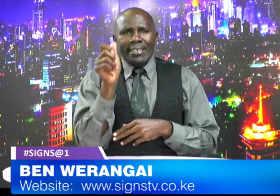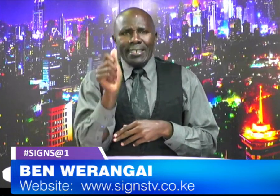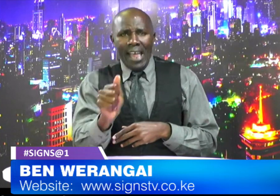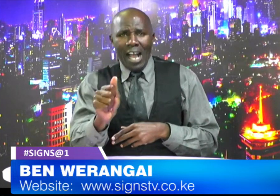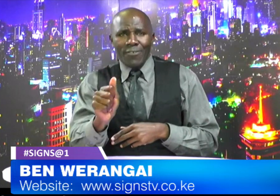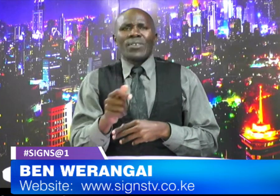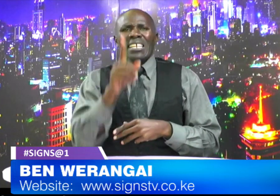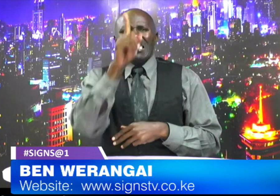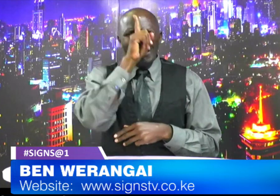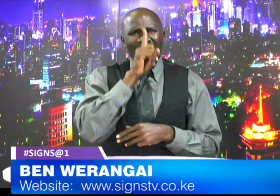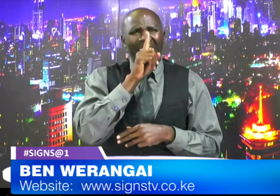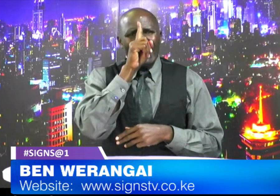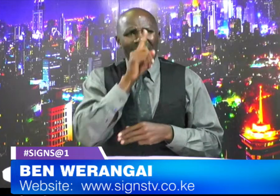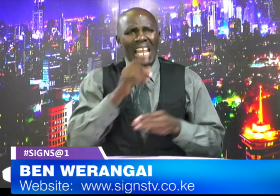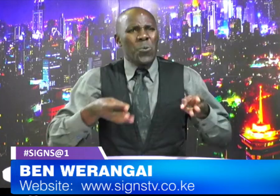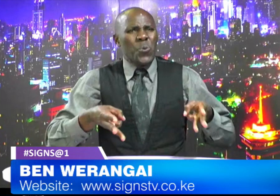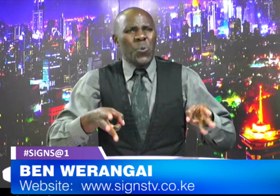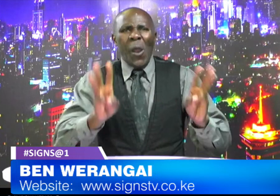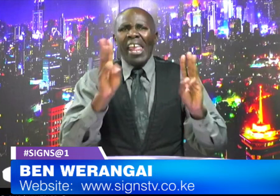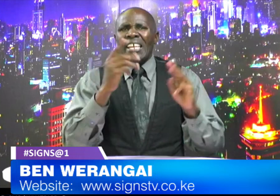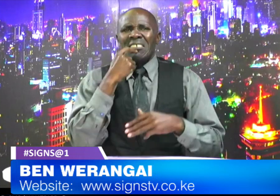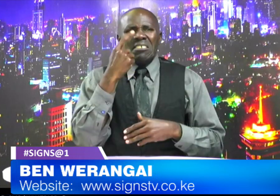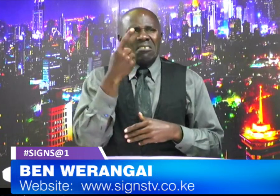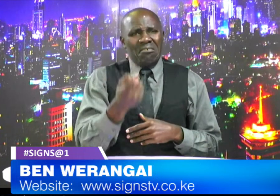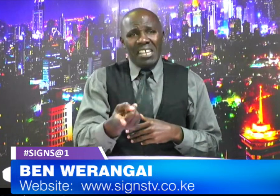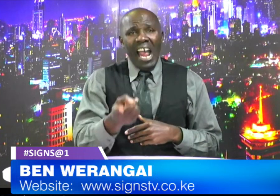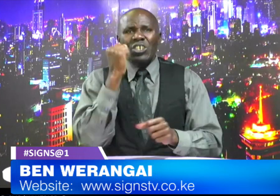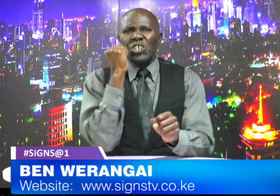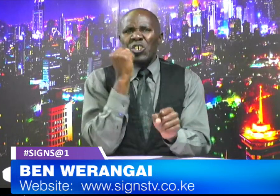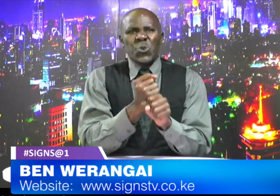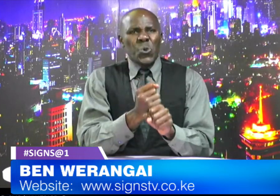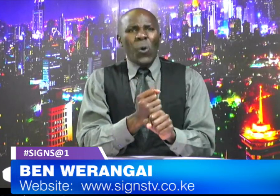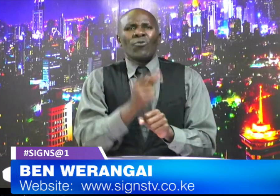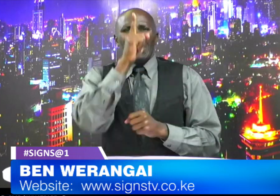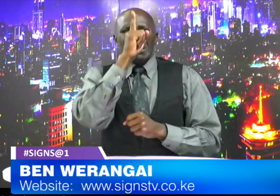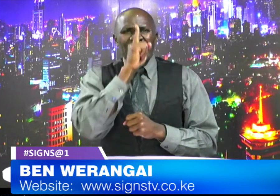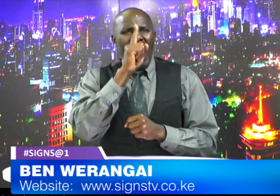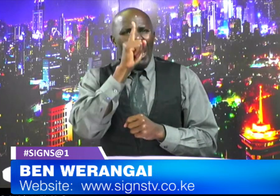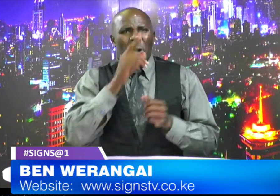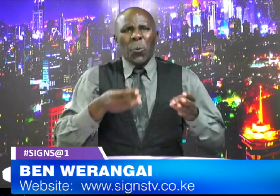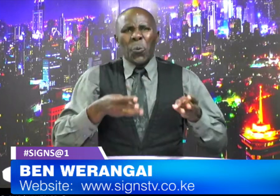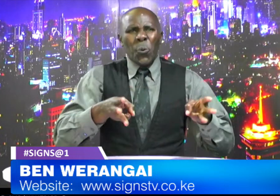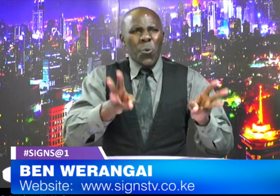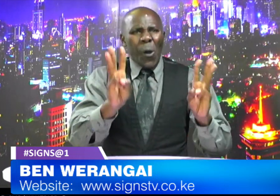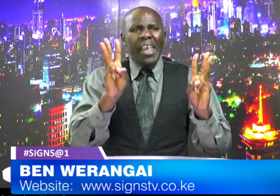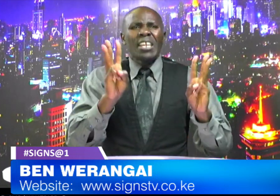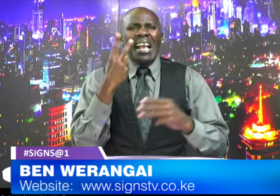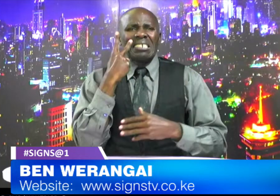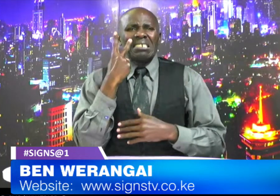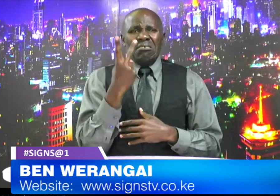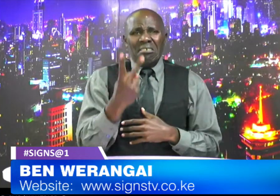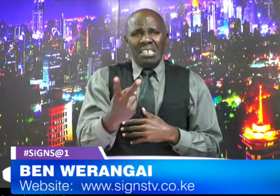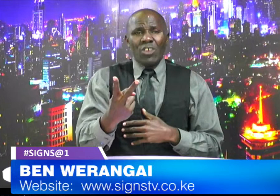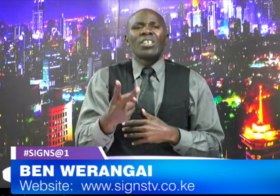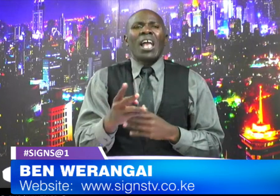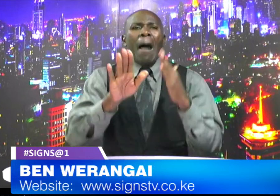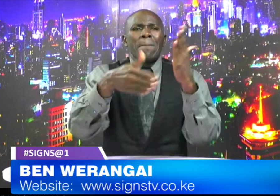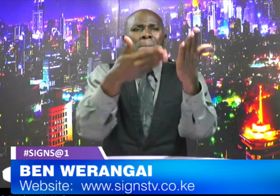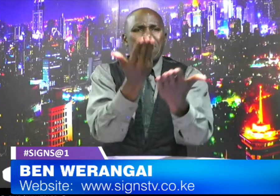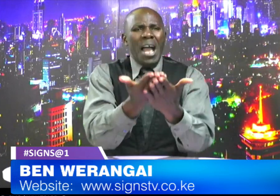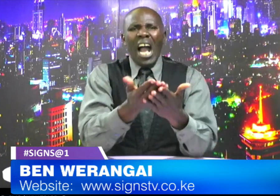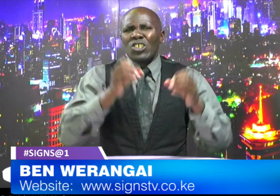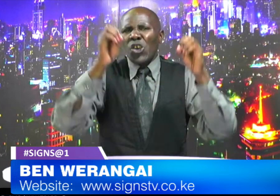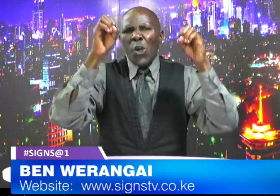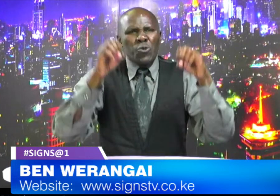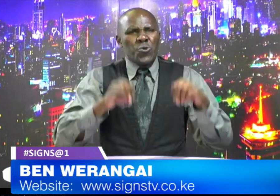The governors praised the Senate for handling the impeachment